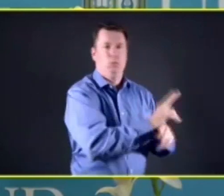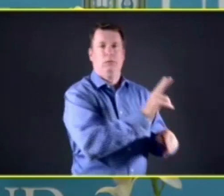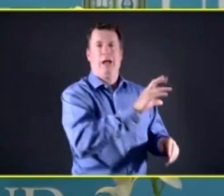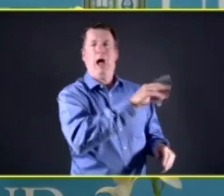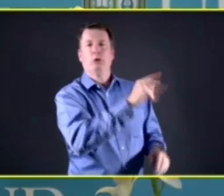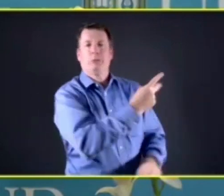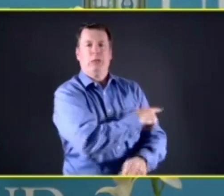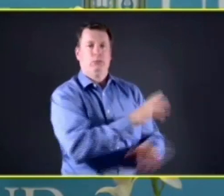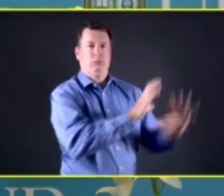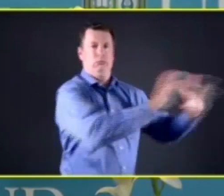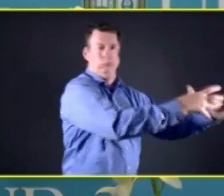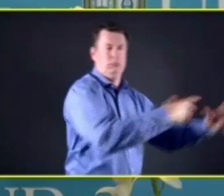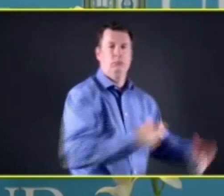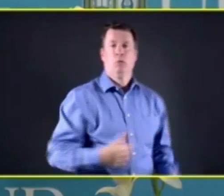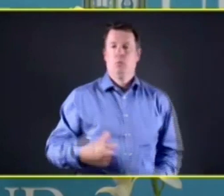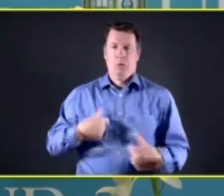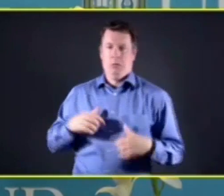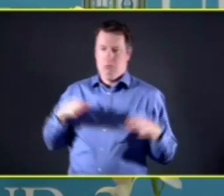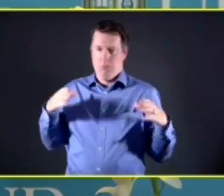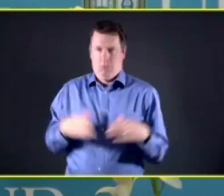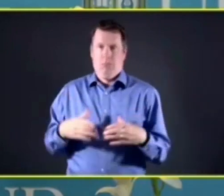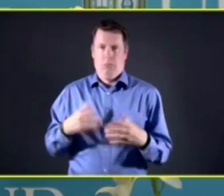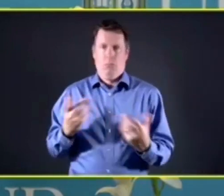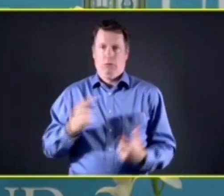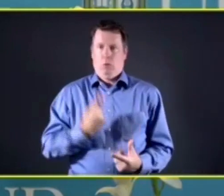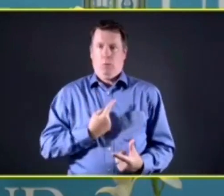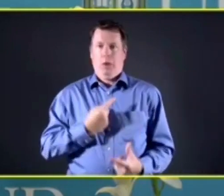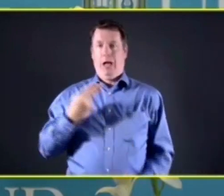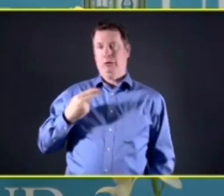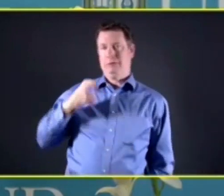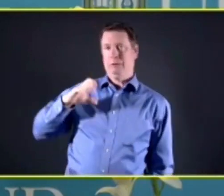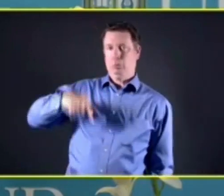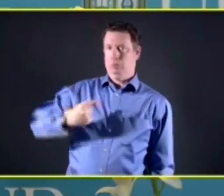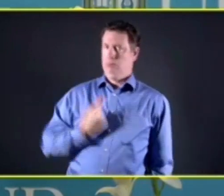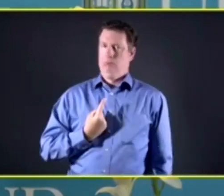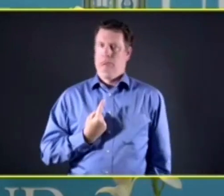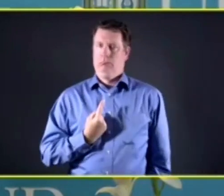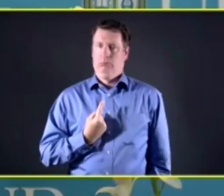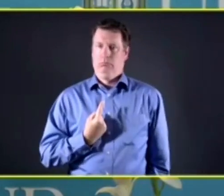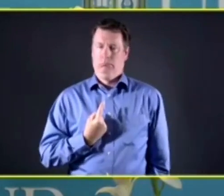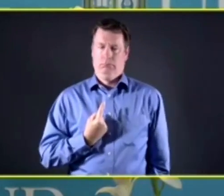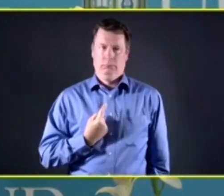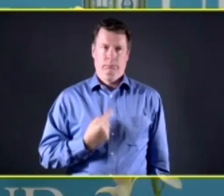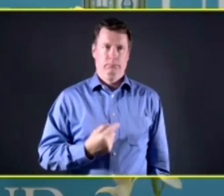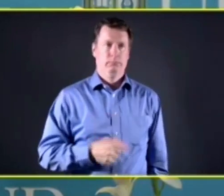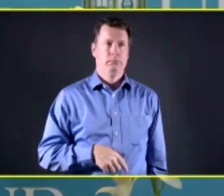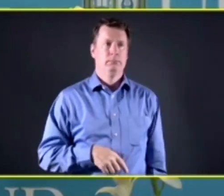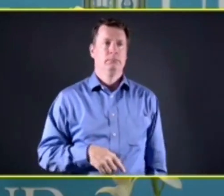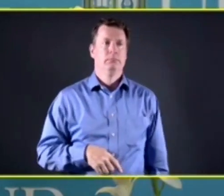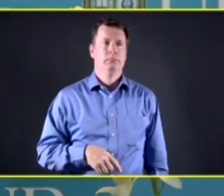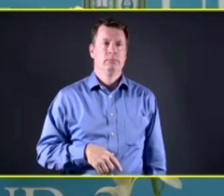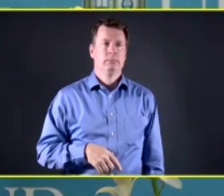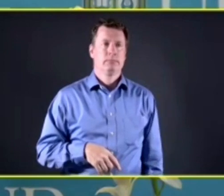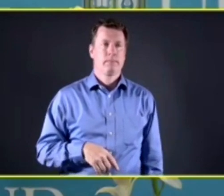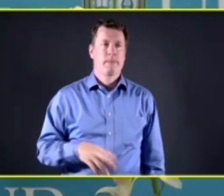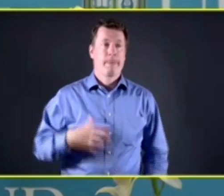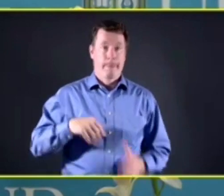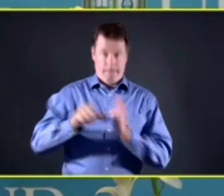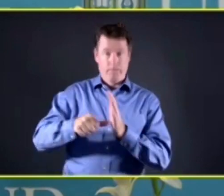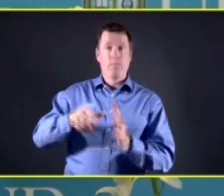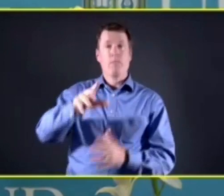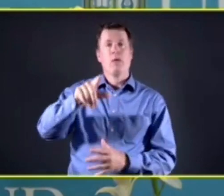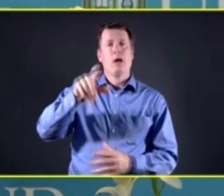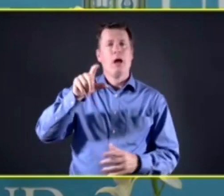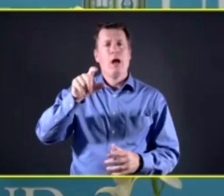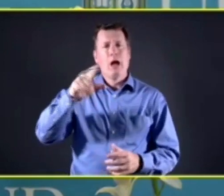that gets to my related question. You said this is a pill, like any other pill you might get at Wegmans Pharmacy. convalescent plasma,